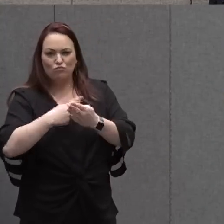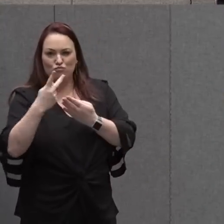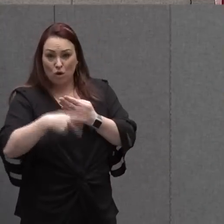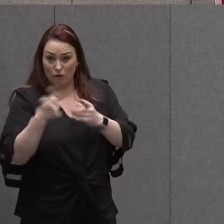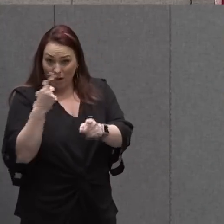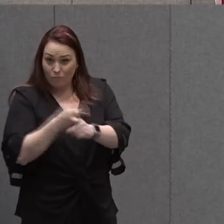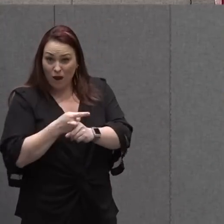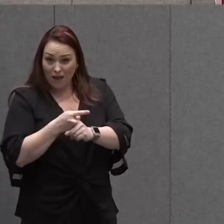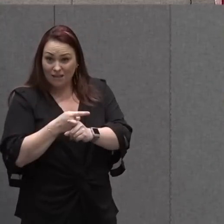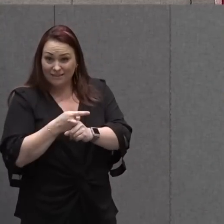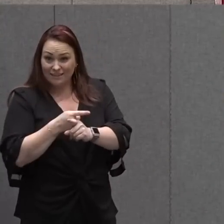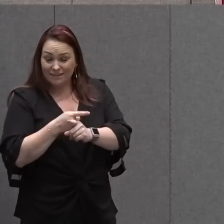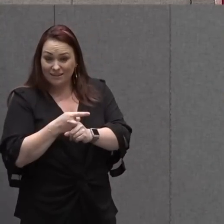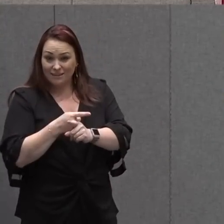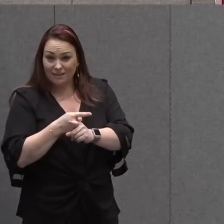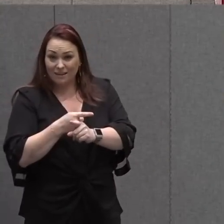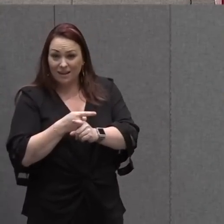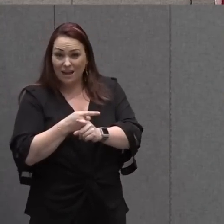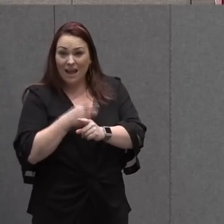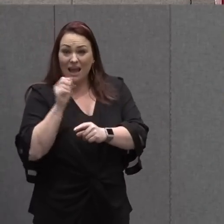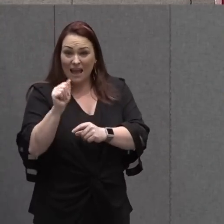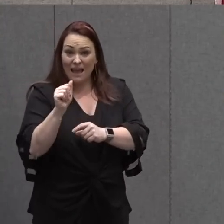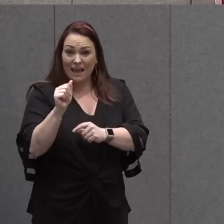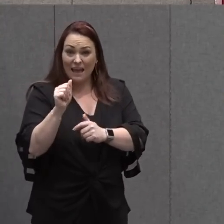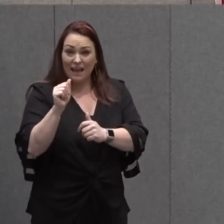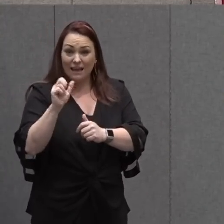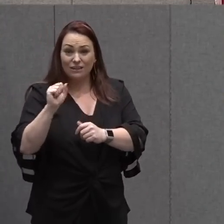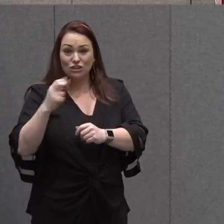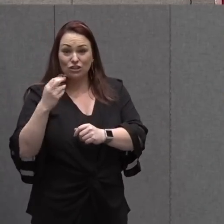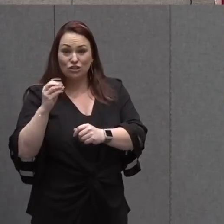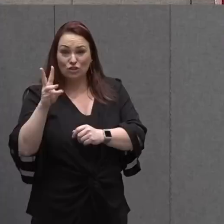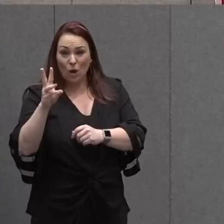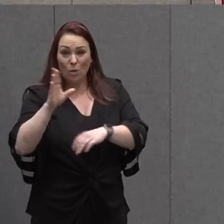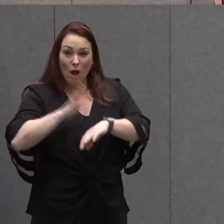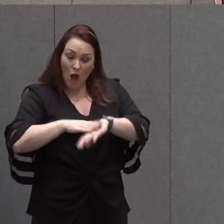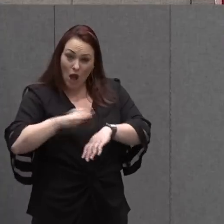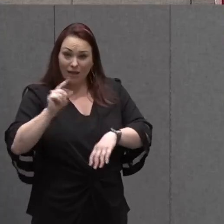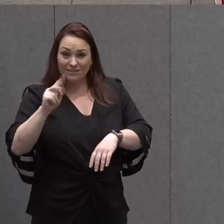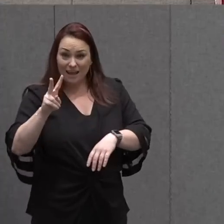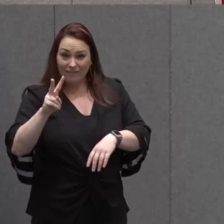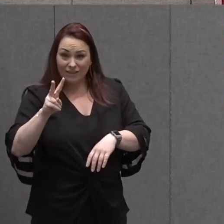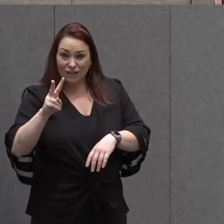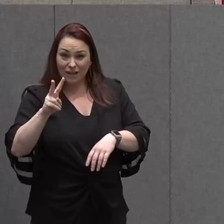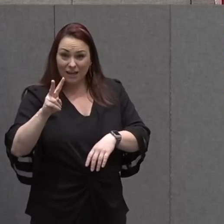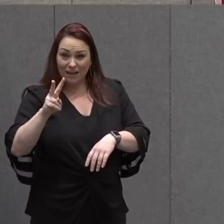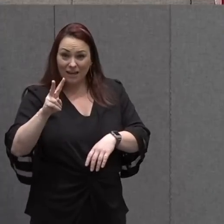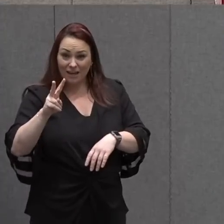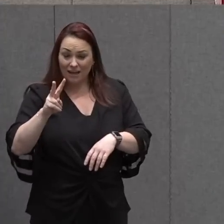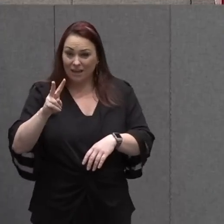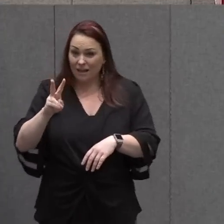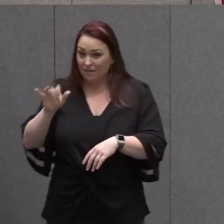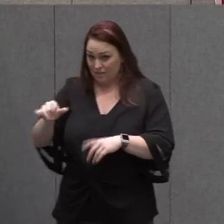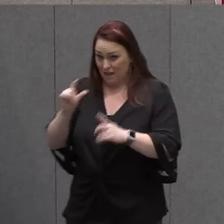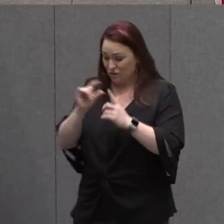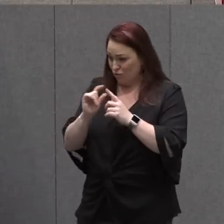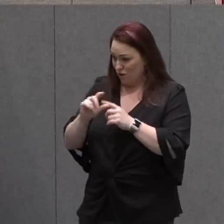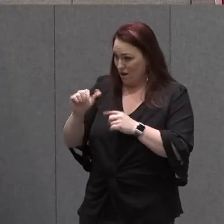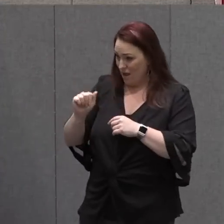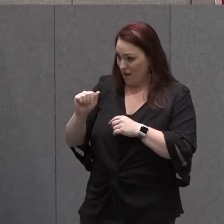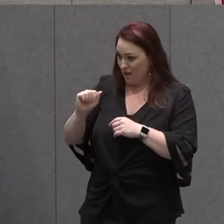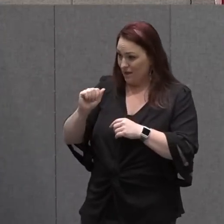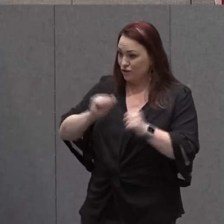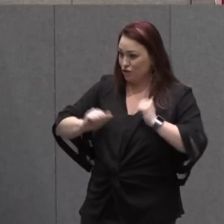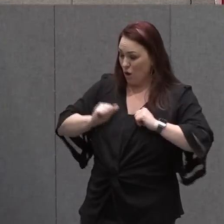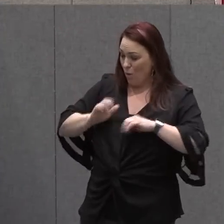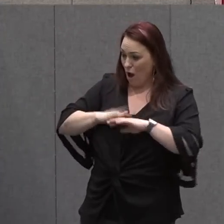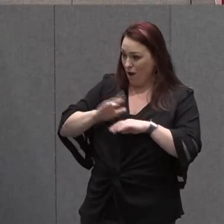Is that your phrase? A show on television? Oh, it's like a group of words. Aha. Oh. Boy,